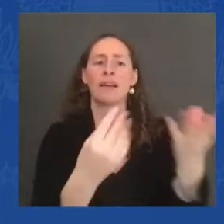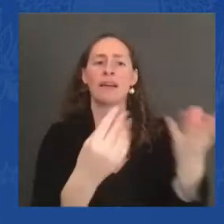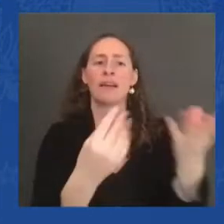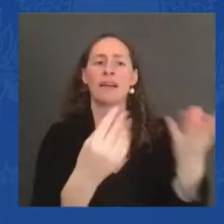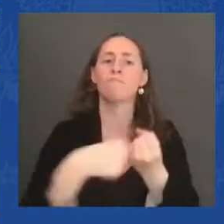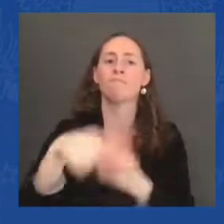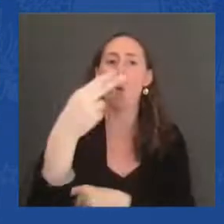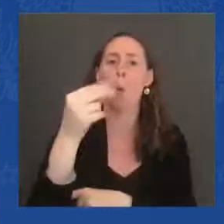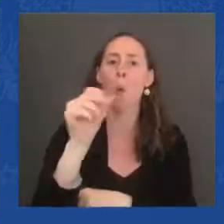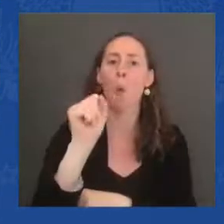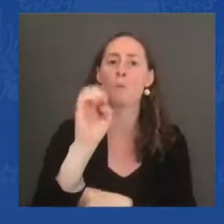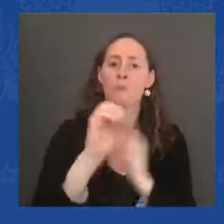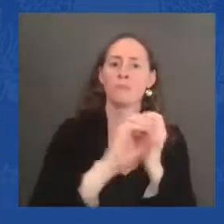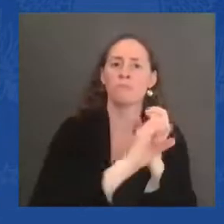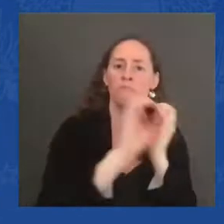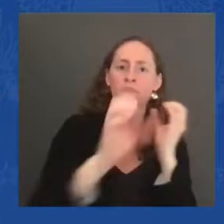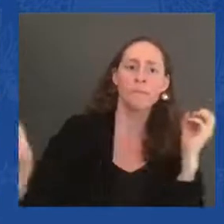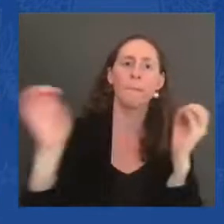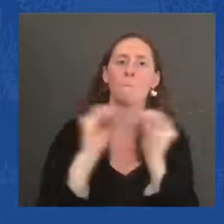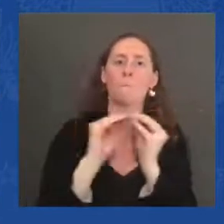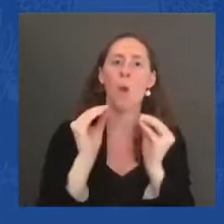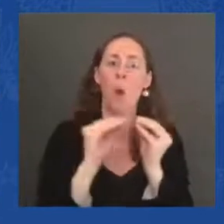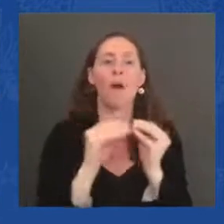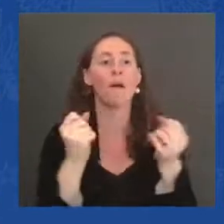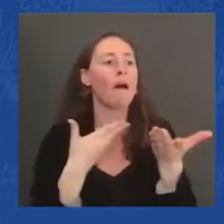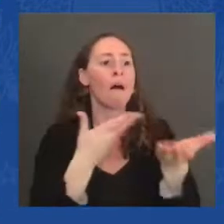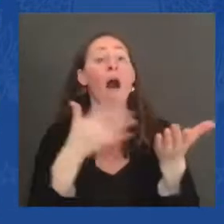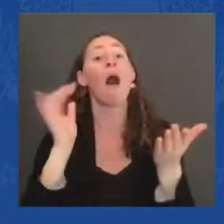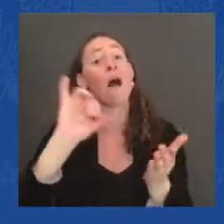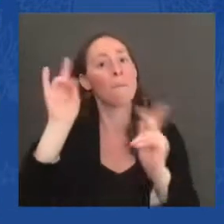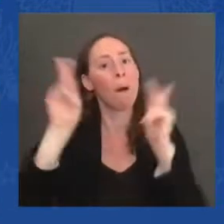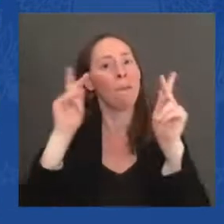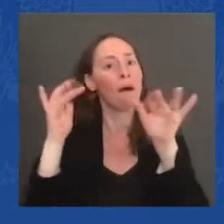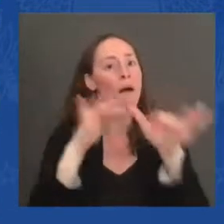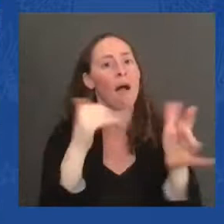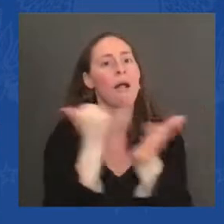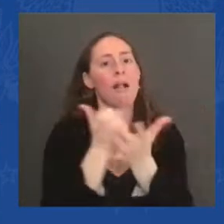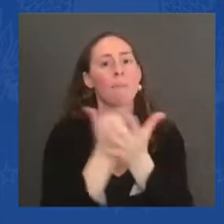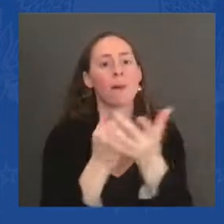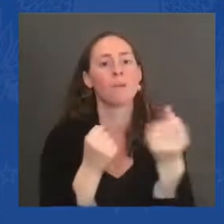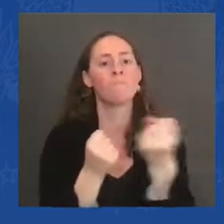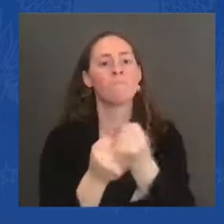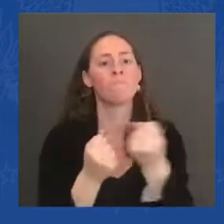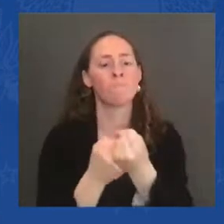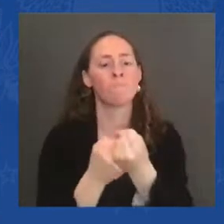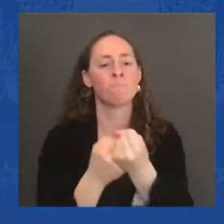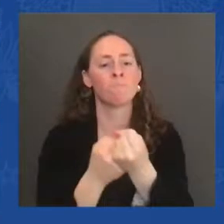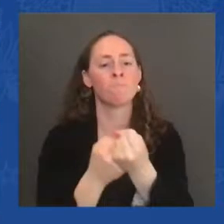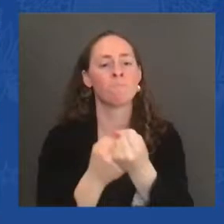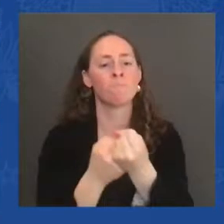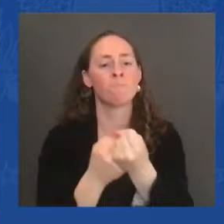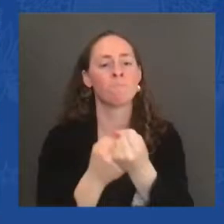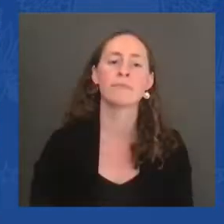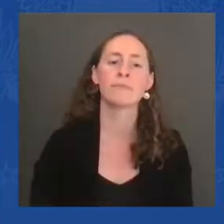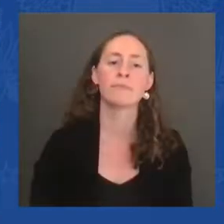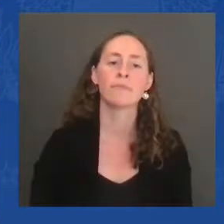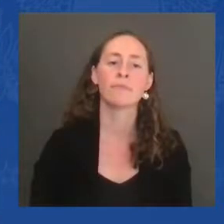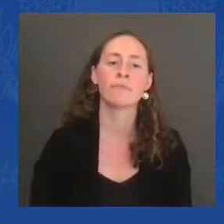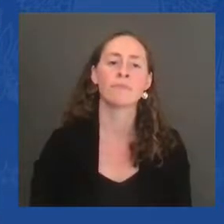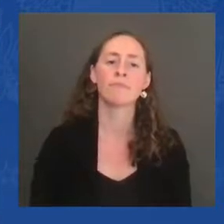21,920 new feet of fire hose in the front lines, putting a company back to work that was out of business, that stopped